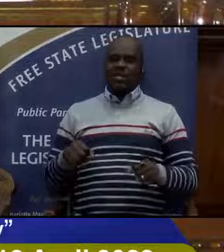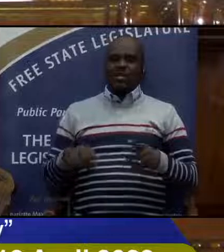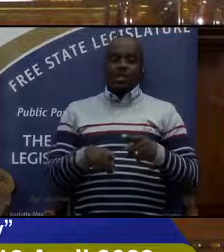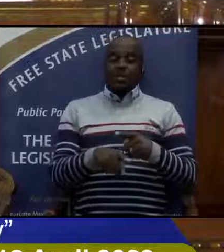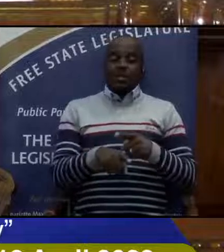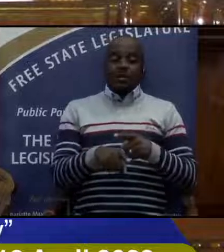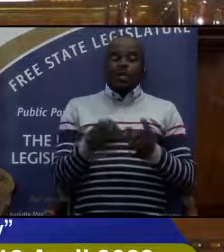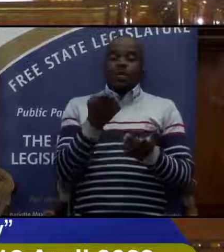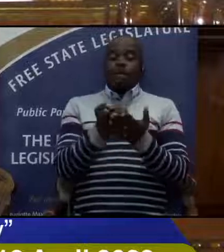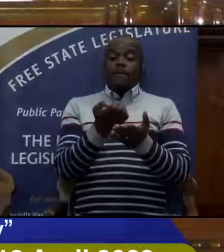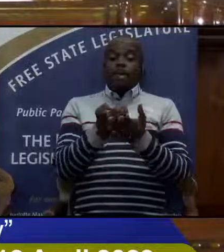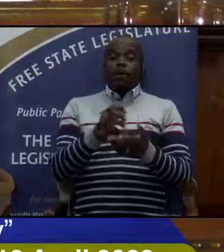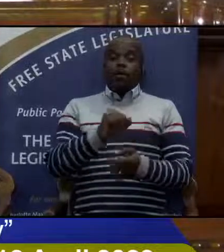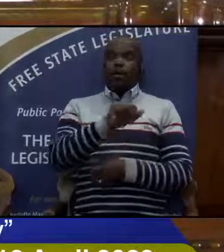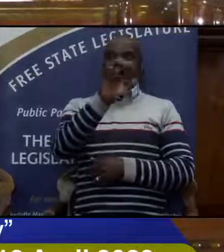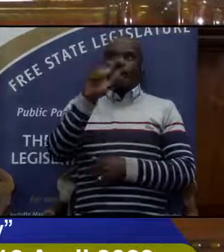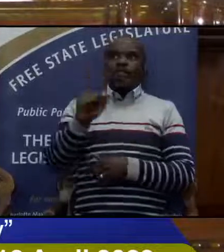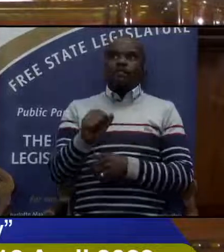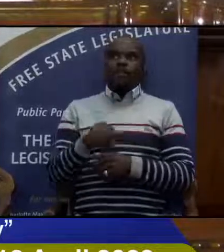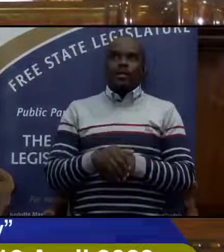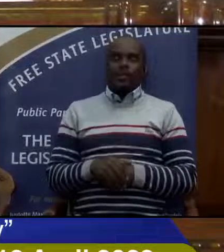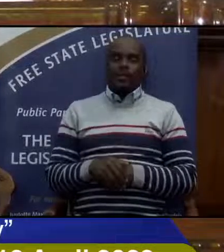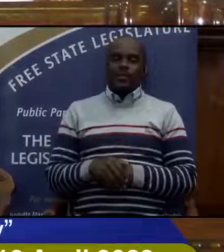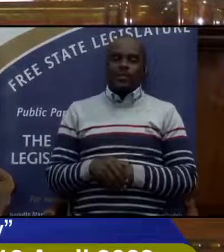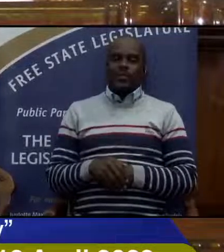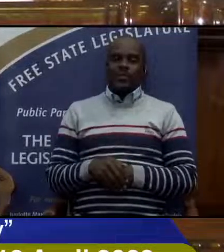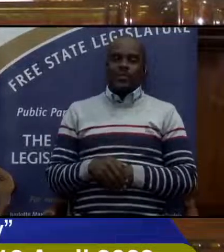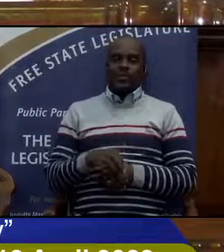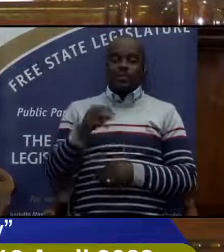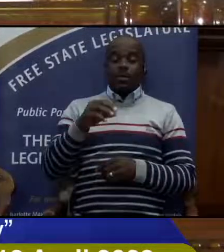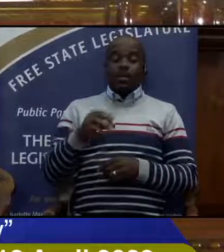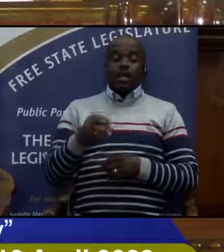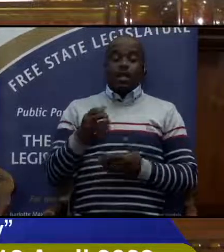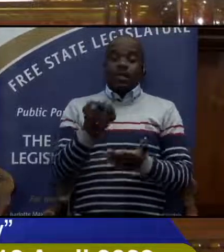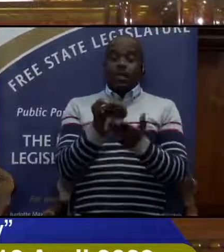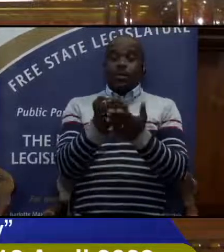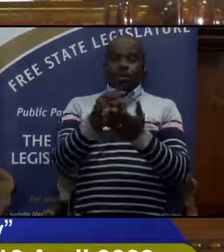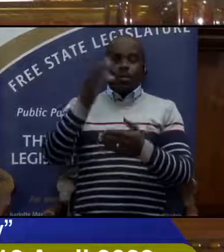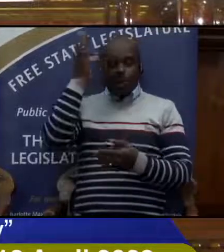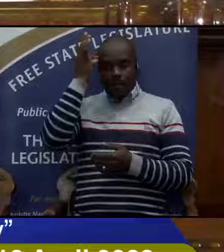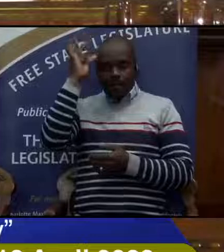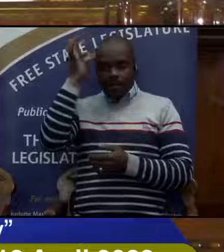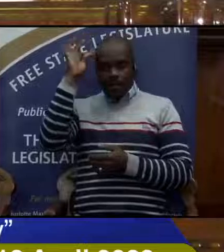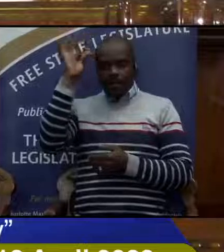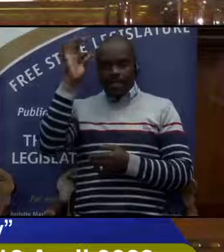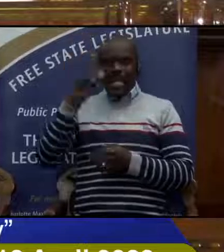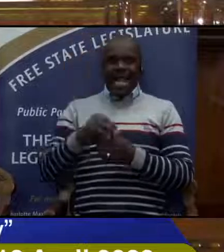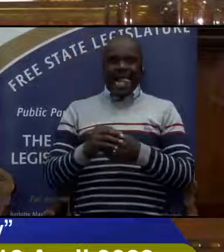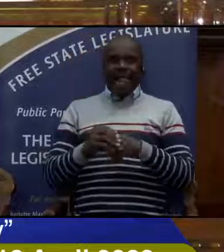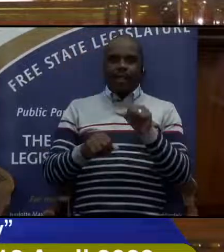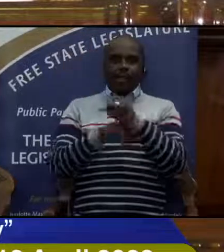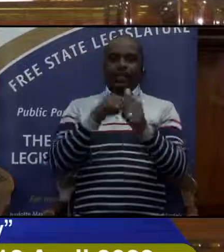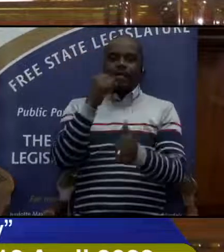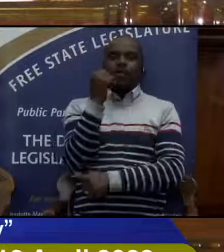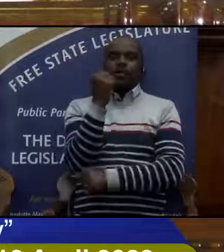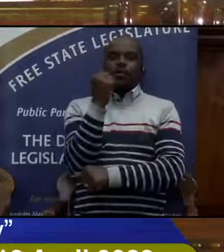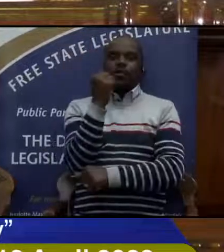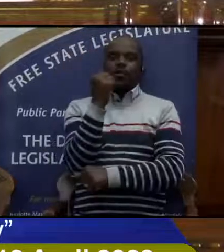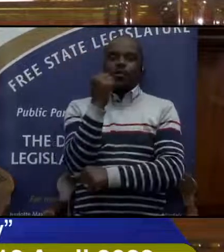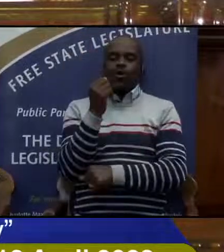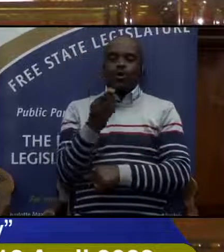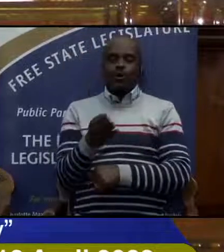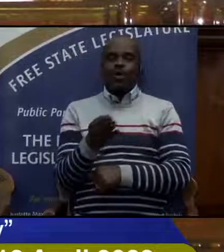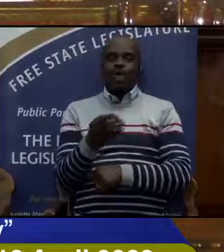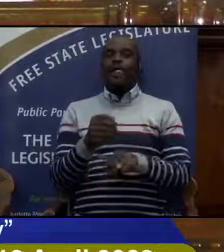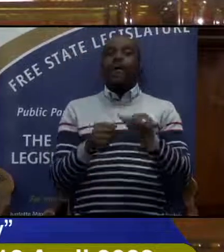eat, and we did not struggle to be poor attitudes soon resulted in state capture, corruption, nepotism, and other forms